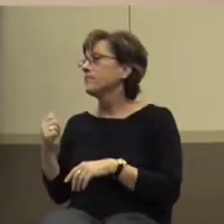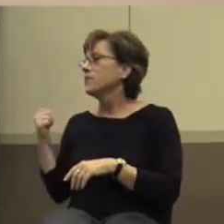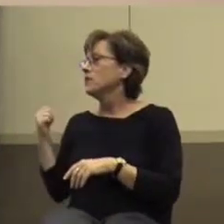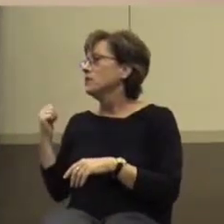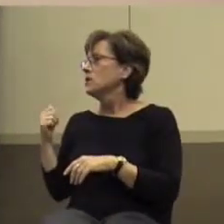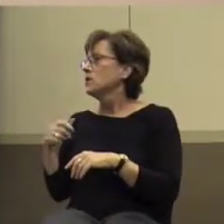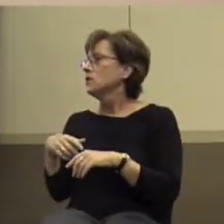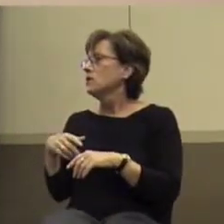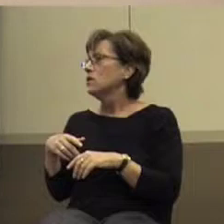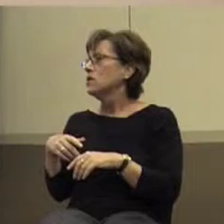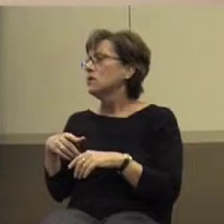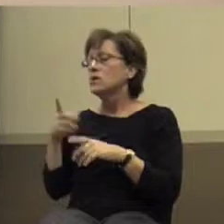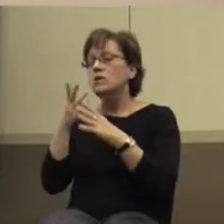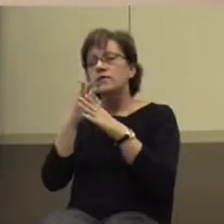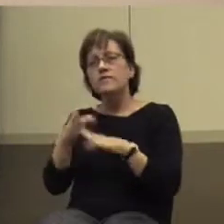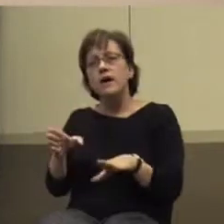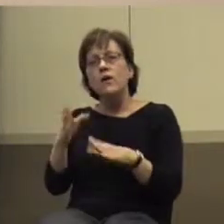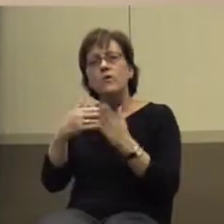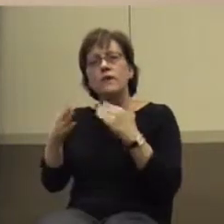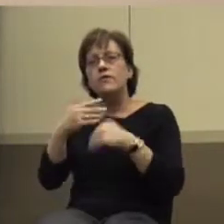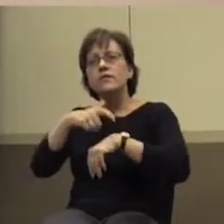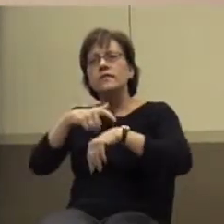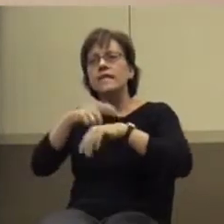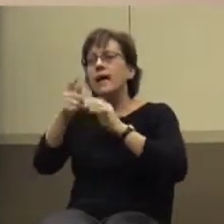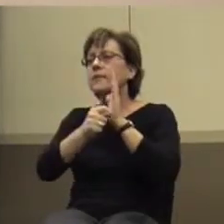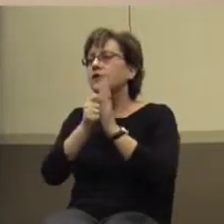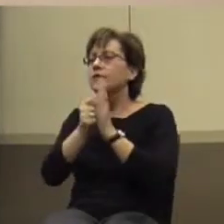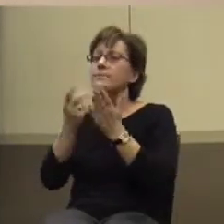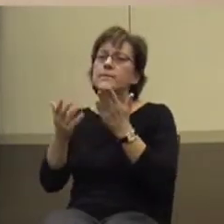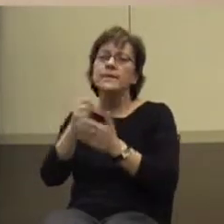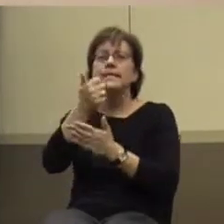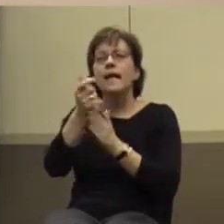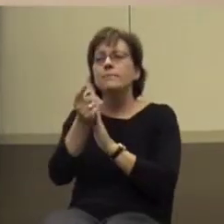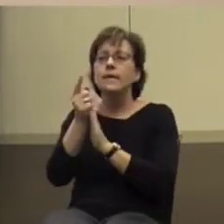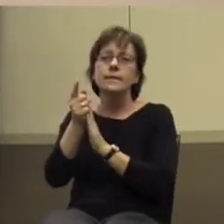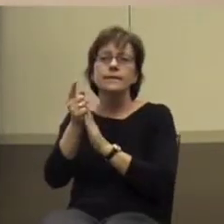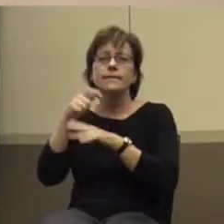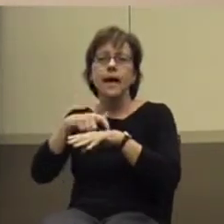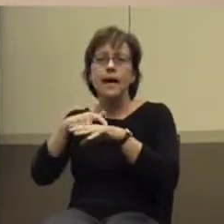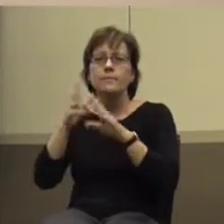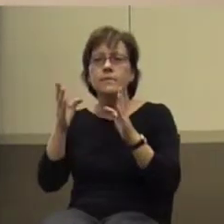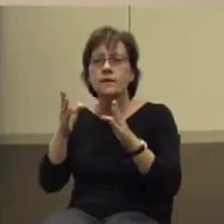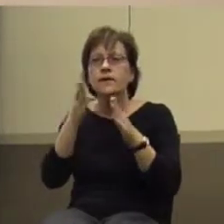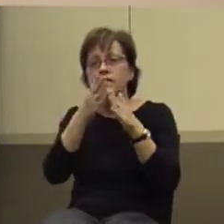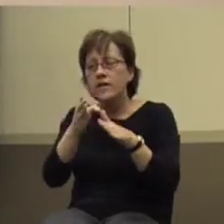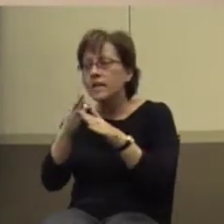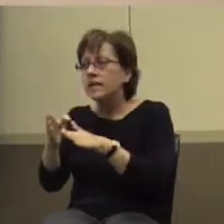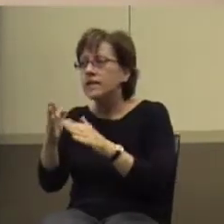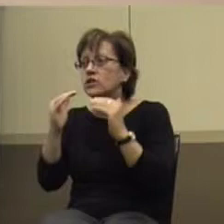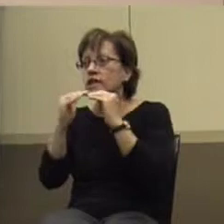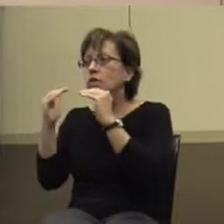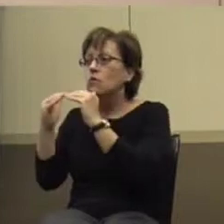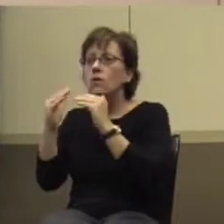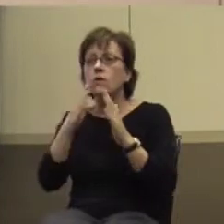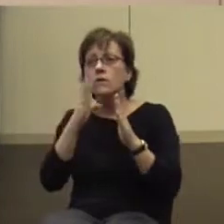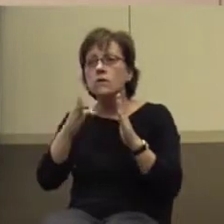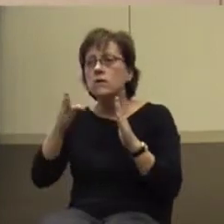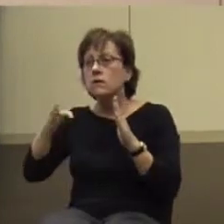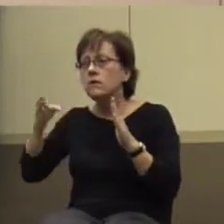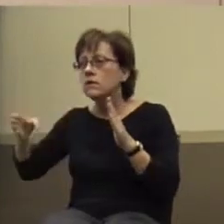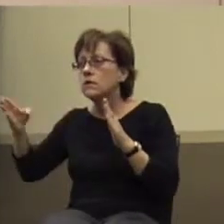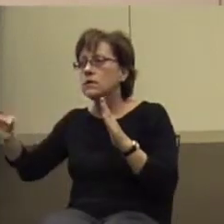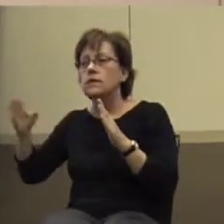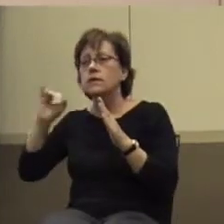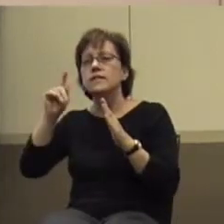is, like a 10-minute time, into like equal intervals. And then you can use like on-off,